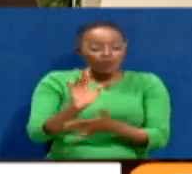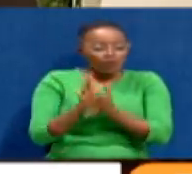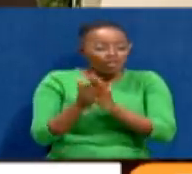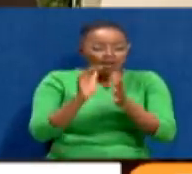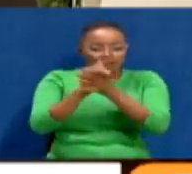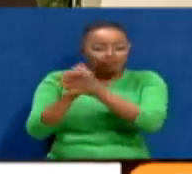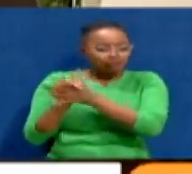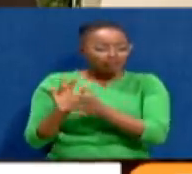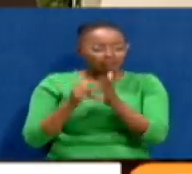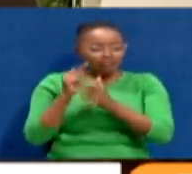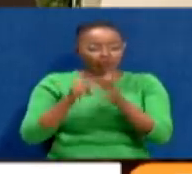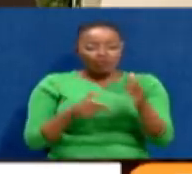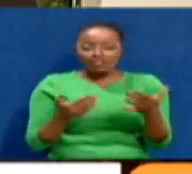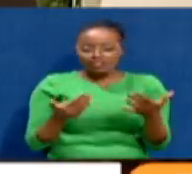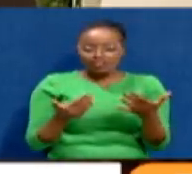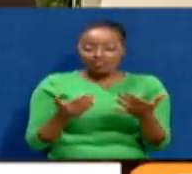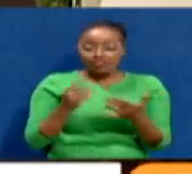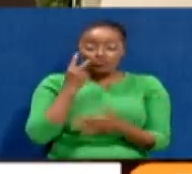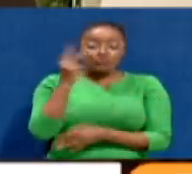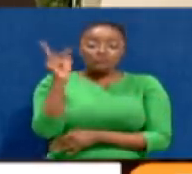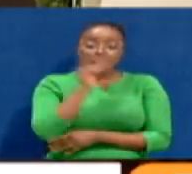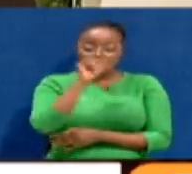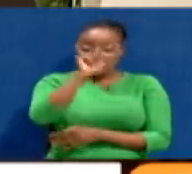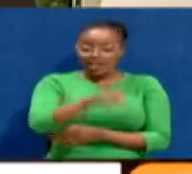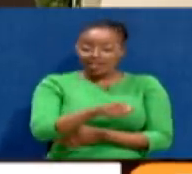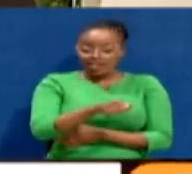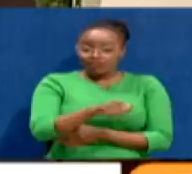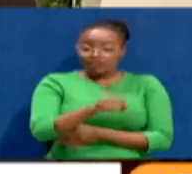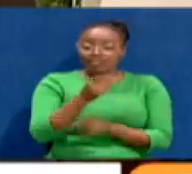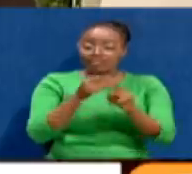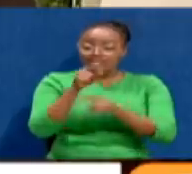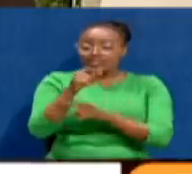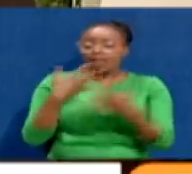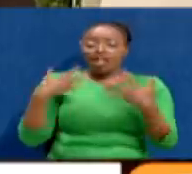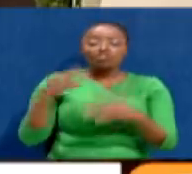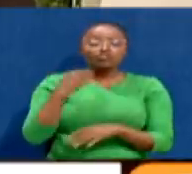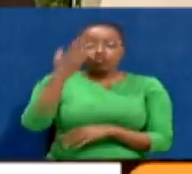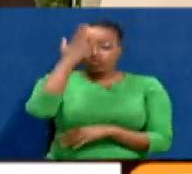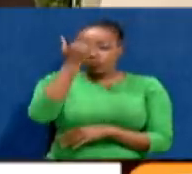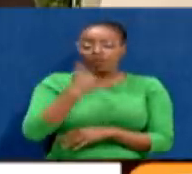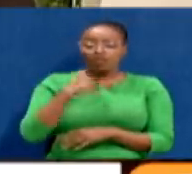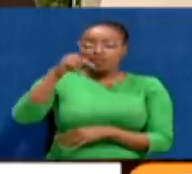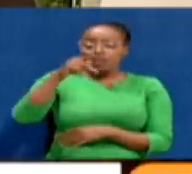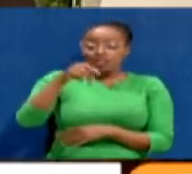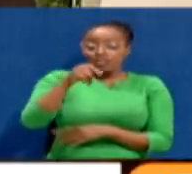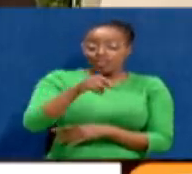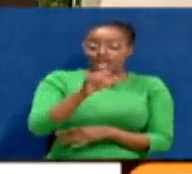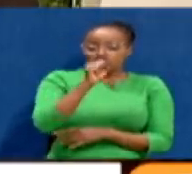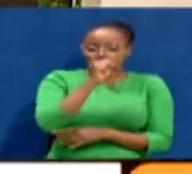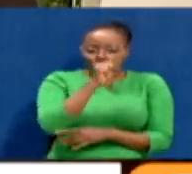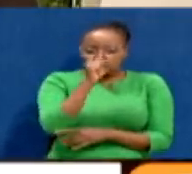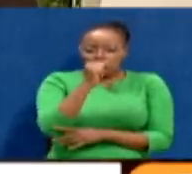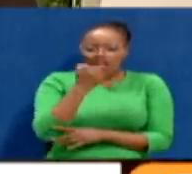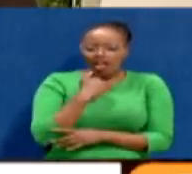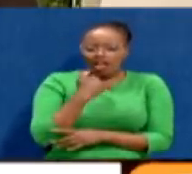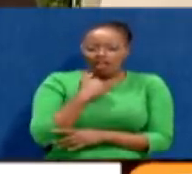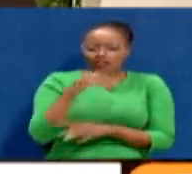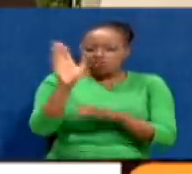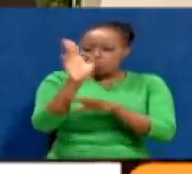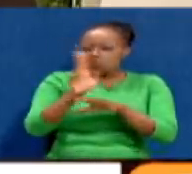And in fact, you will see, probably that's why I lost my voice, because even the PA system he had was not